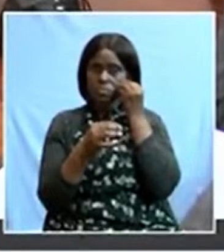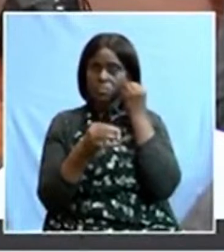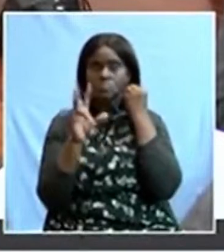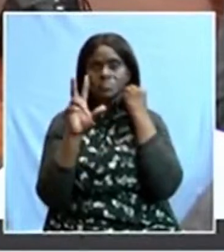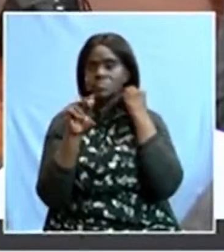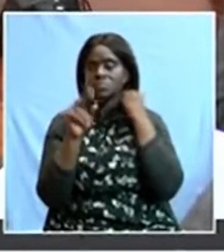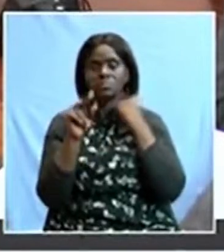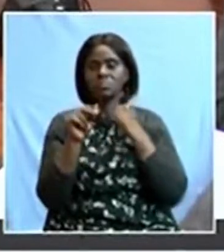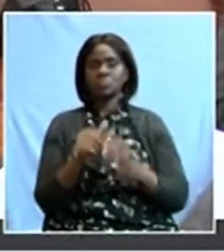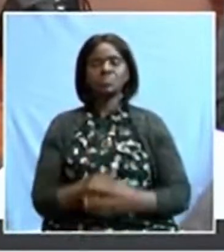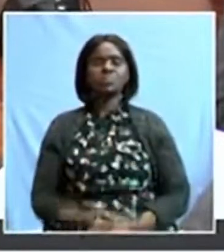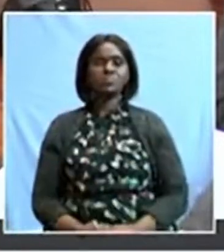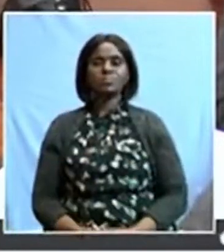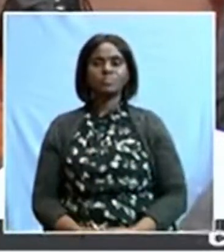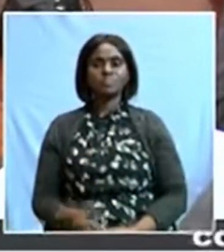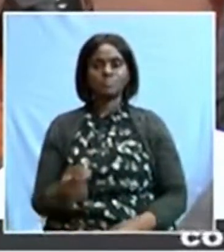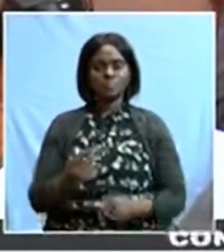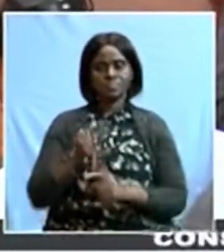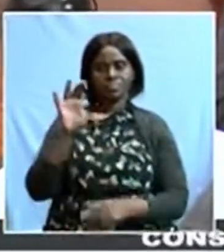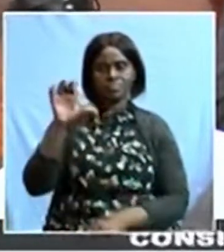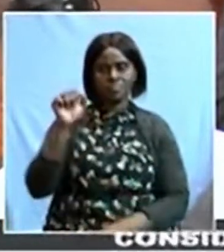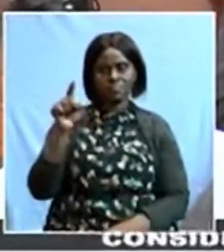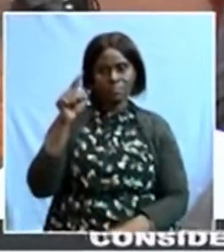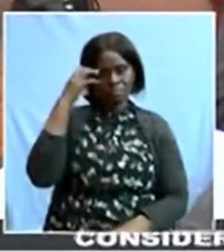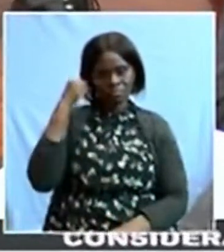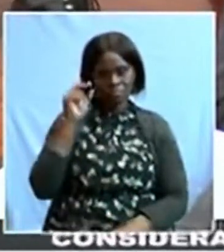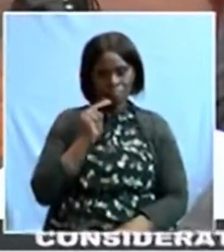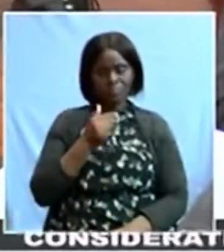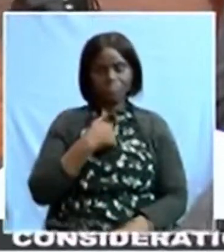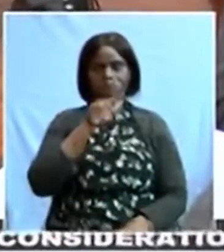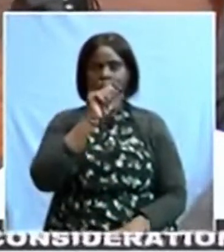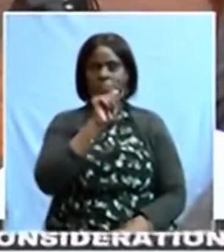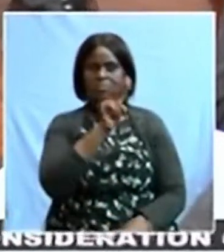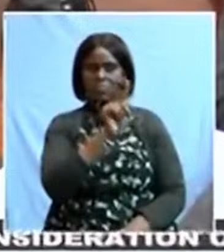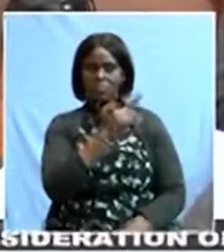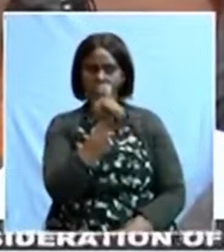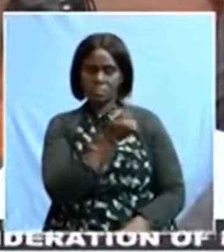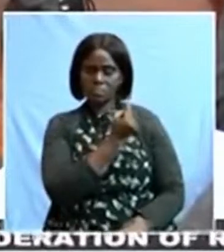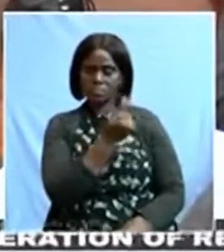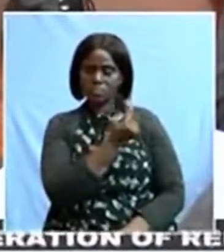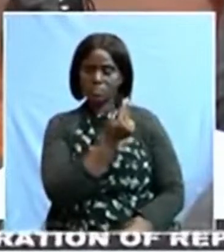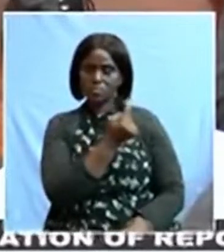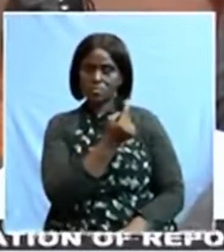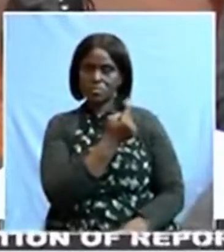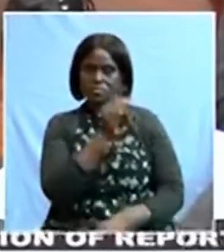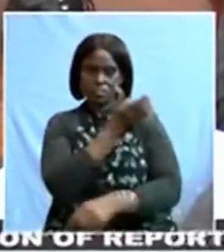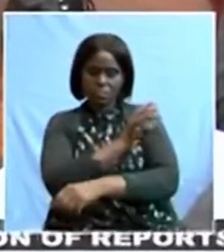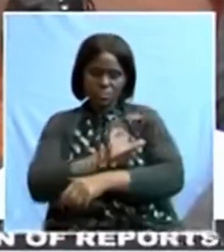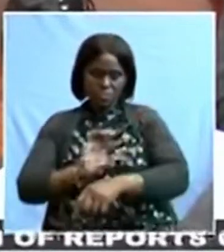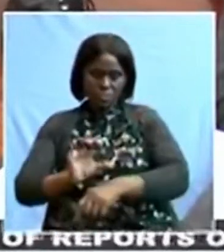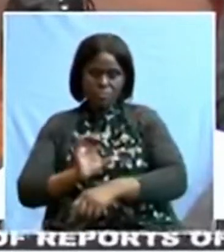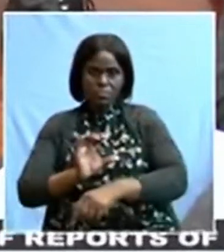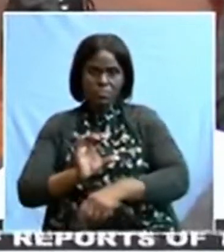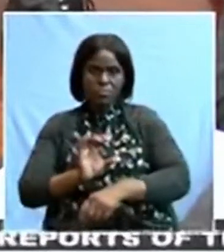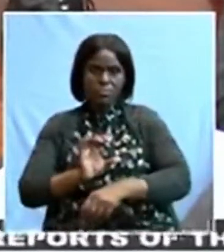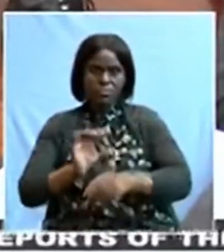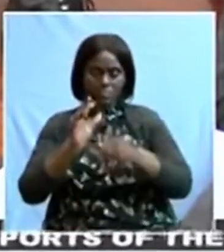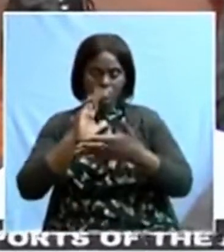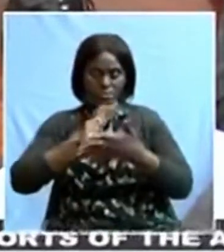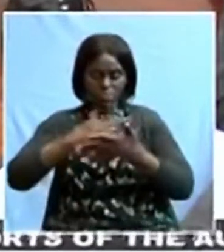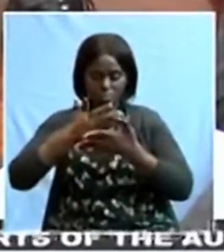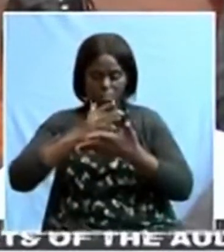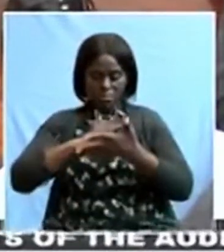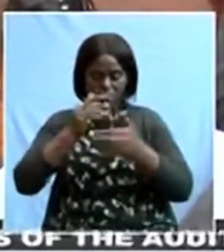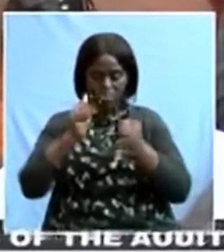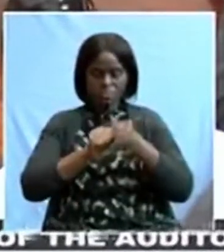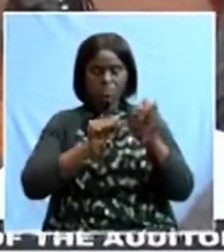No. From the Council Secretary's office, we had the television set, a computer, a desktop, and